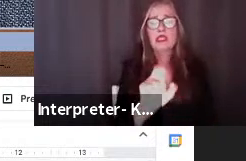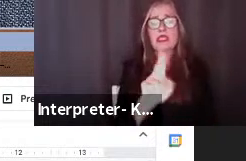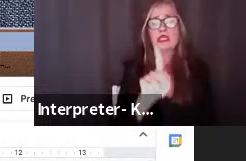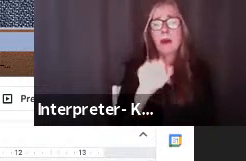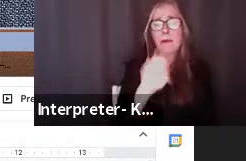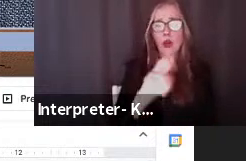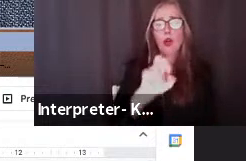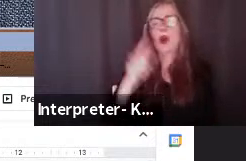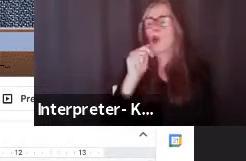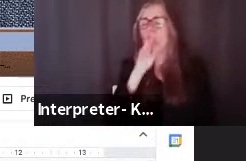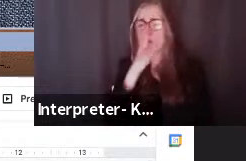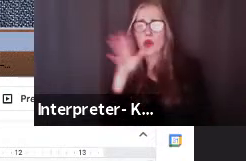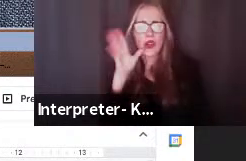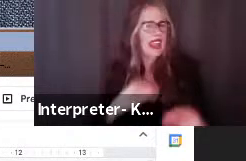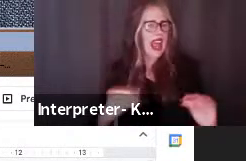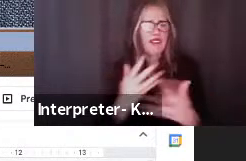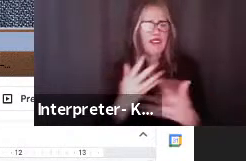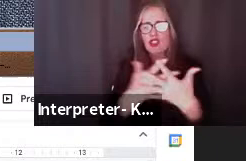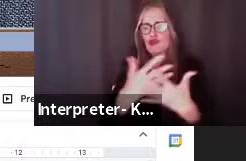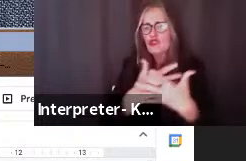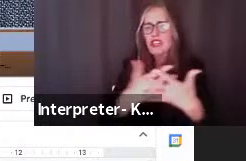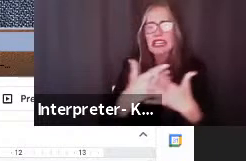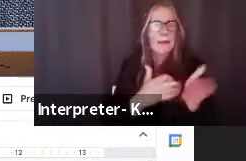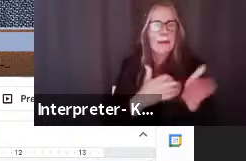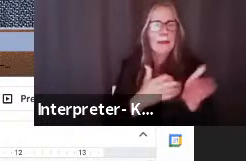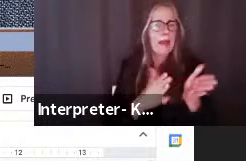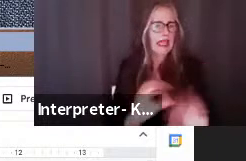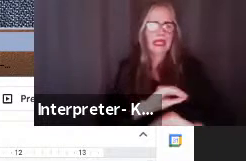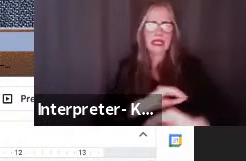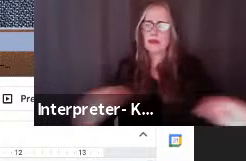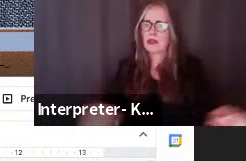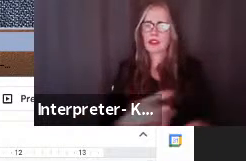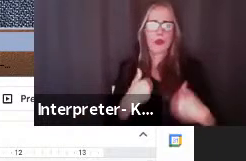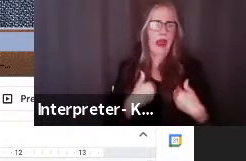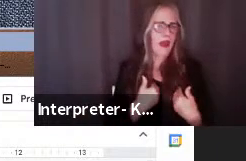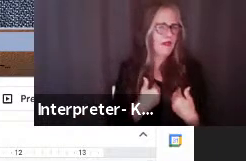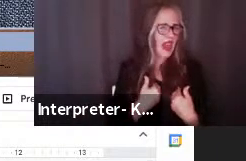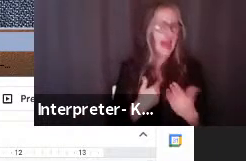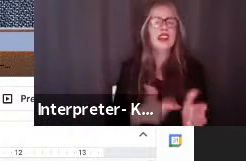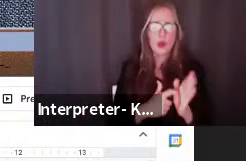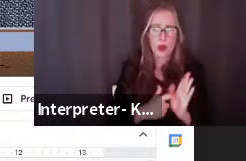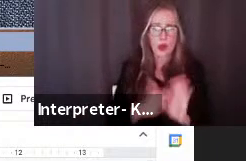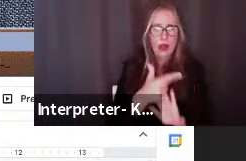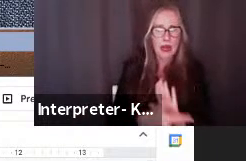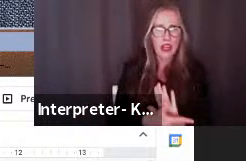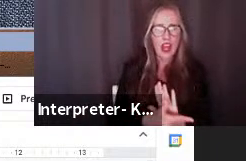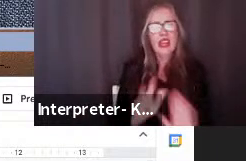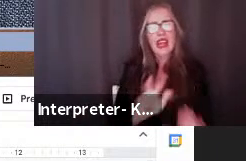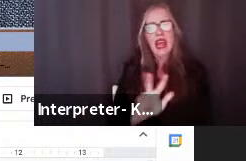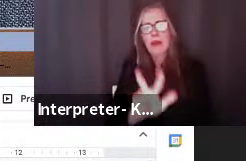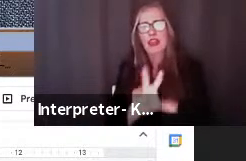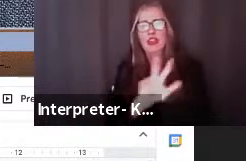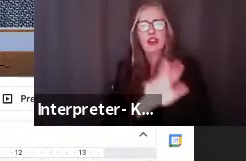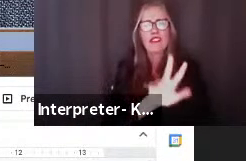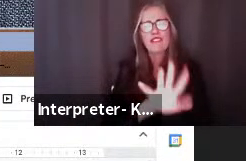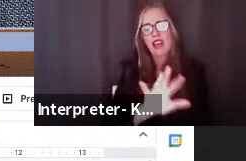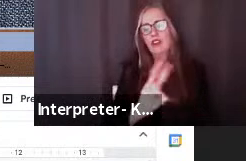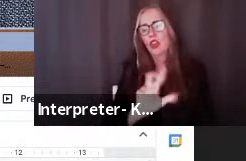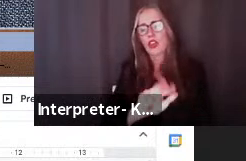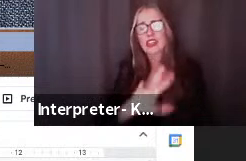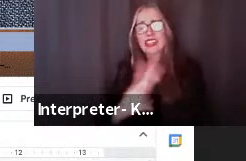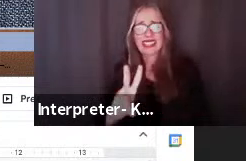screening mechanism in place not required by law there were 35 and 37 percent of the parent population were disabled